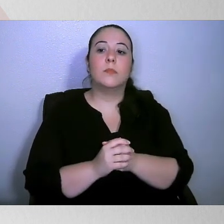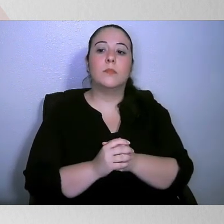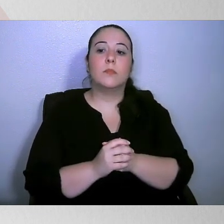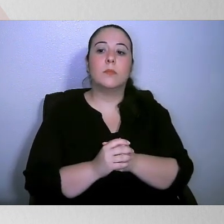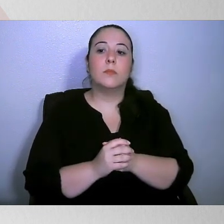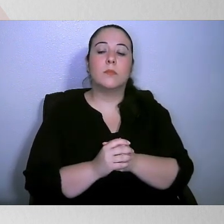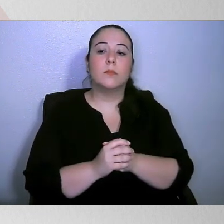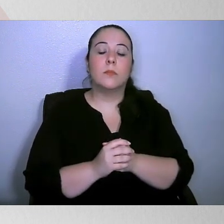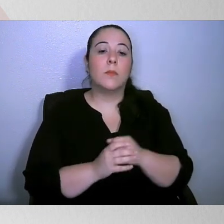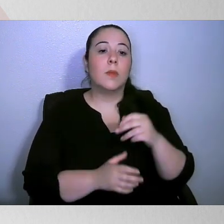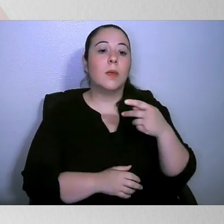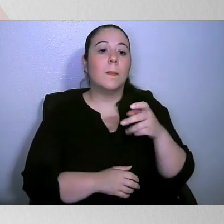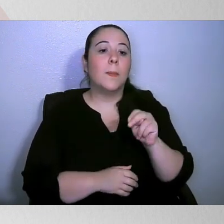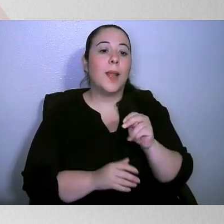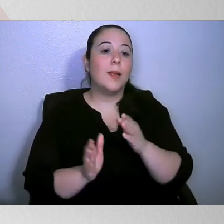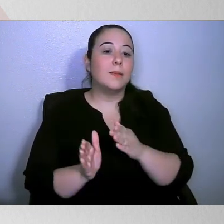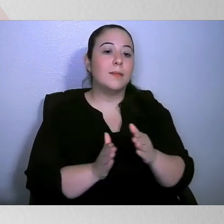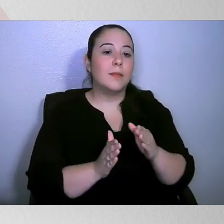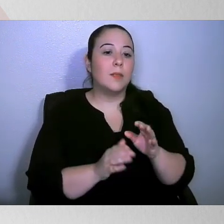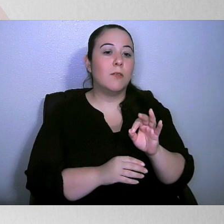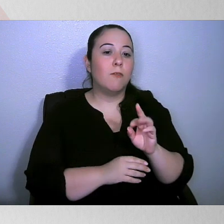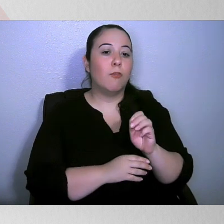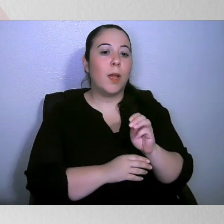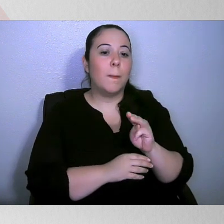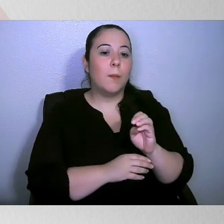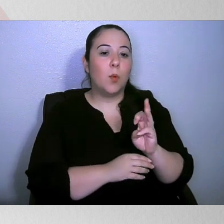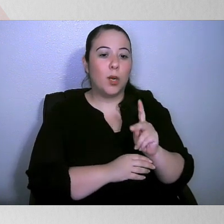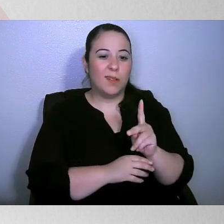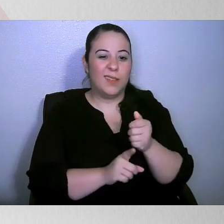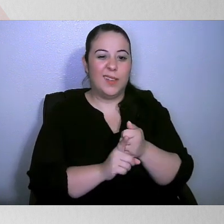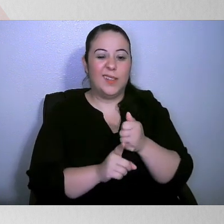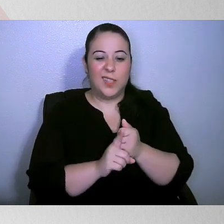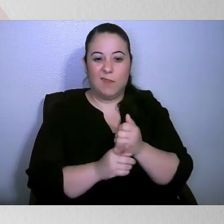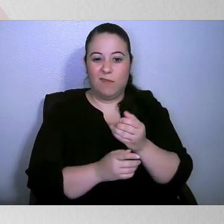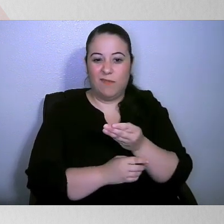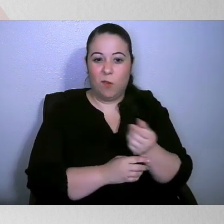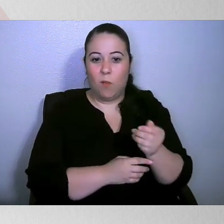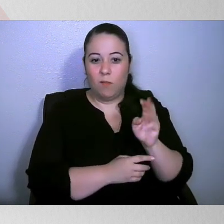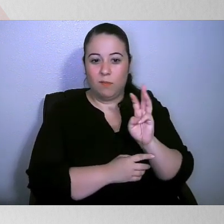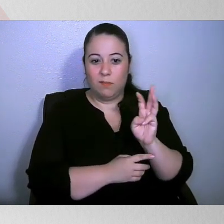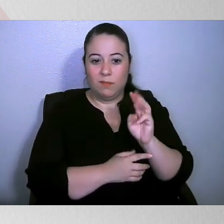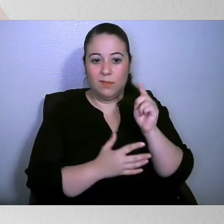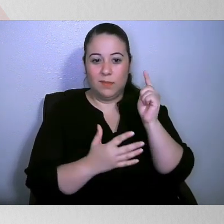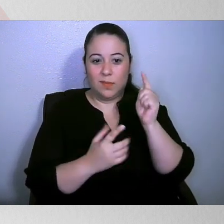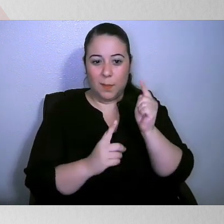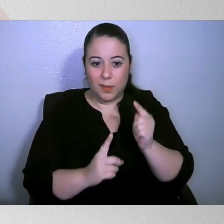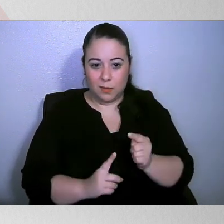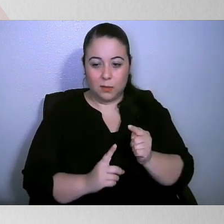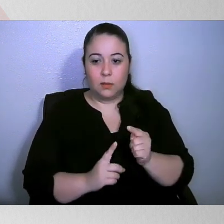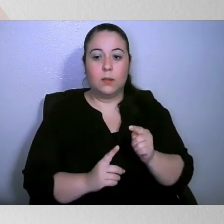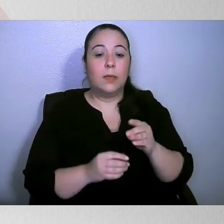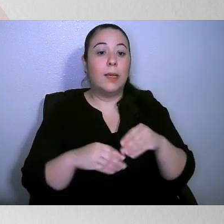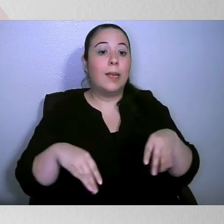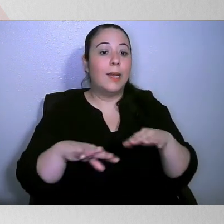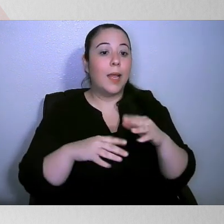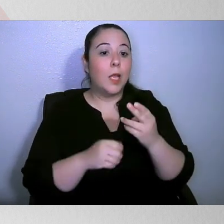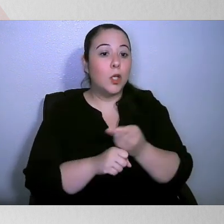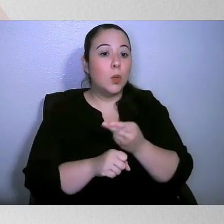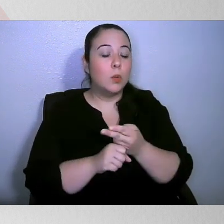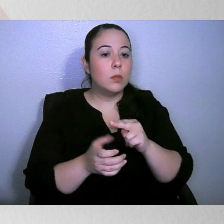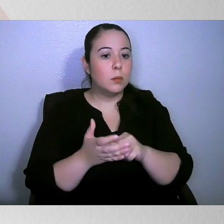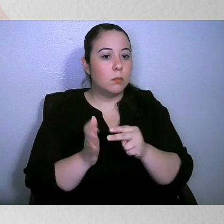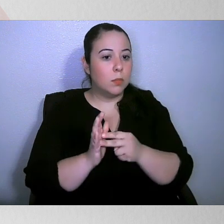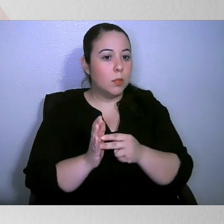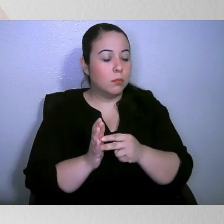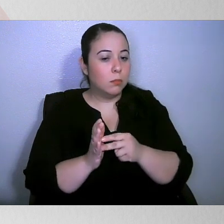The plan framework is the biggest section of the plan as it touches 6 main topics. Land use, which will address future redevelopment and changes in